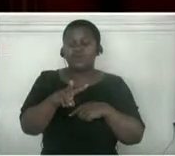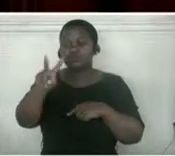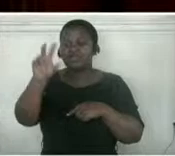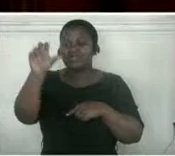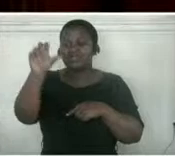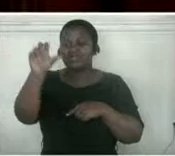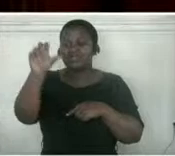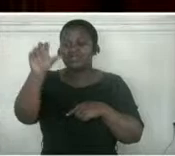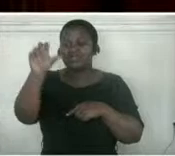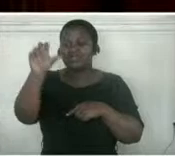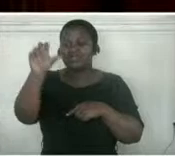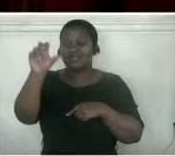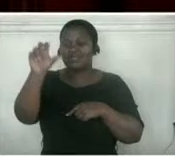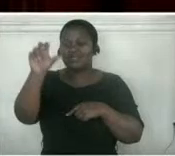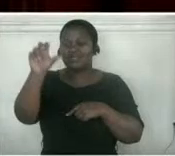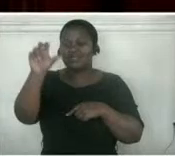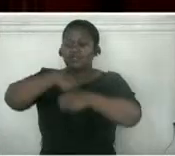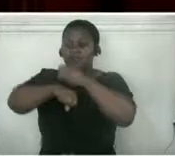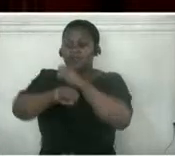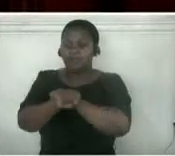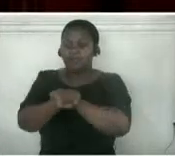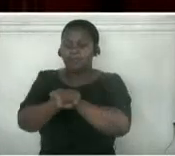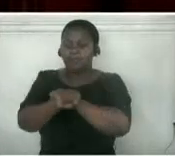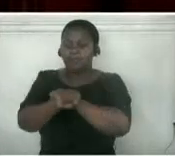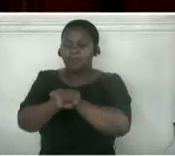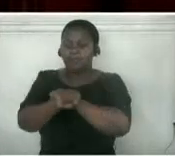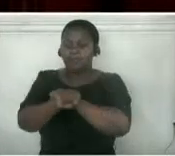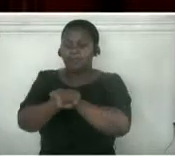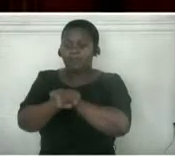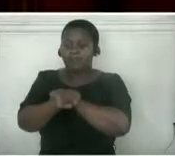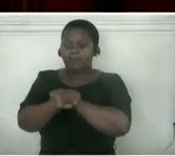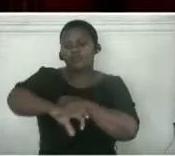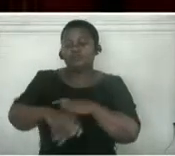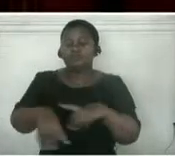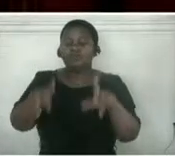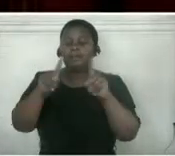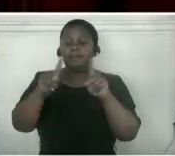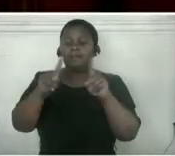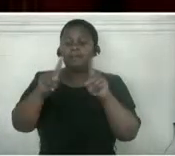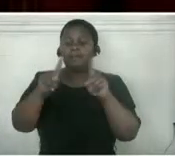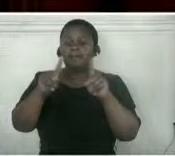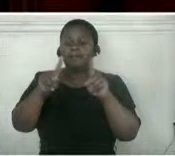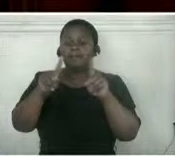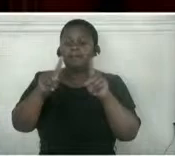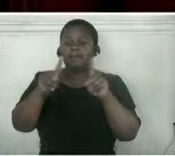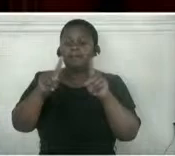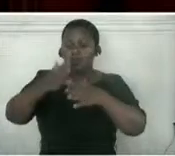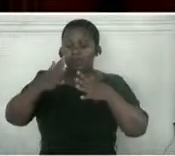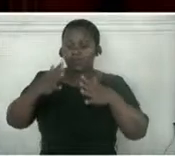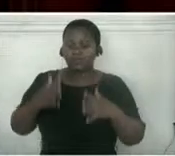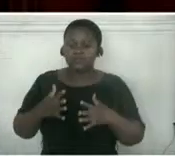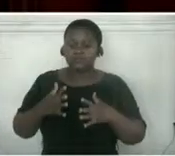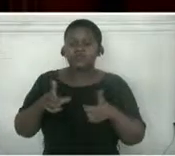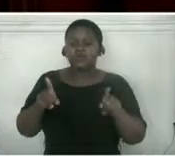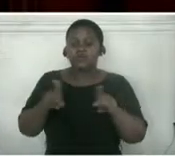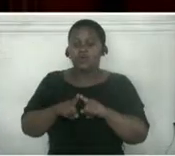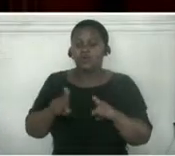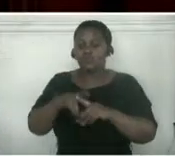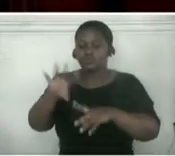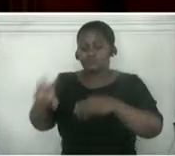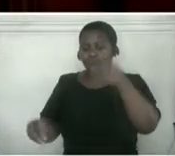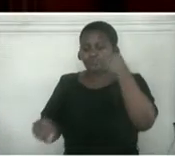226,113 beds in the province. Public Works also undertook extensive